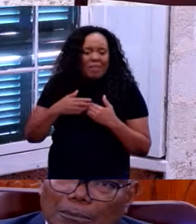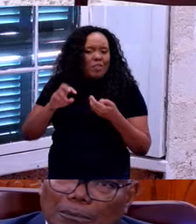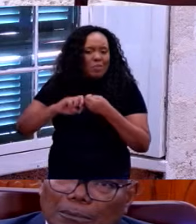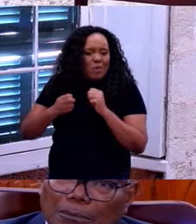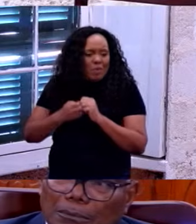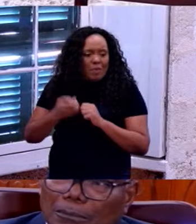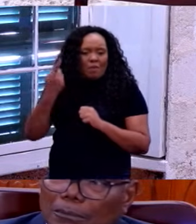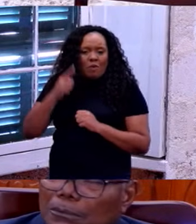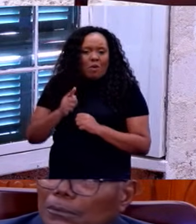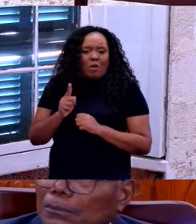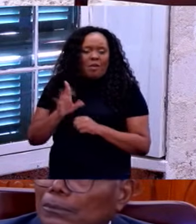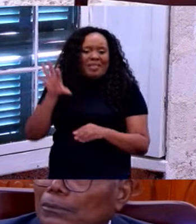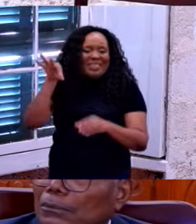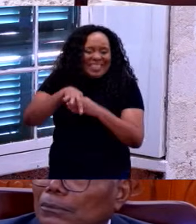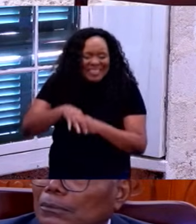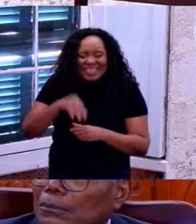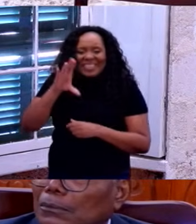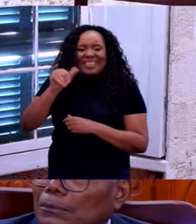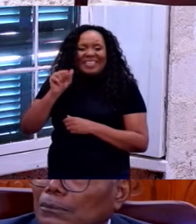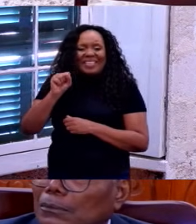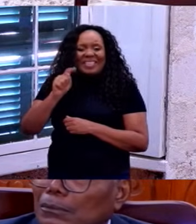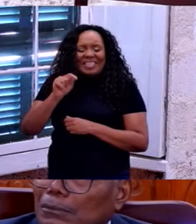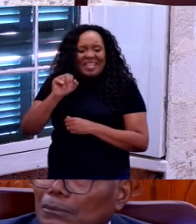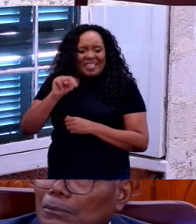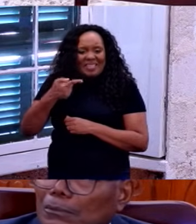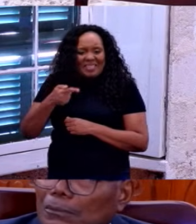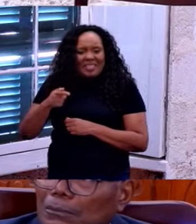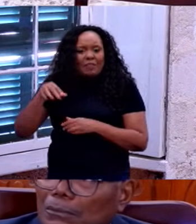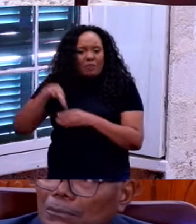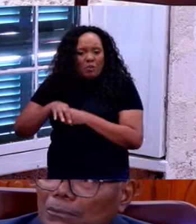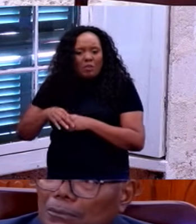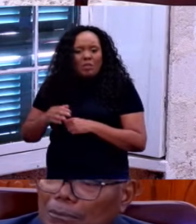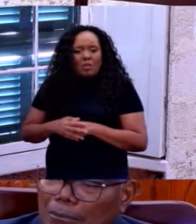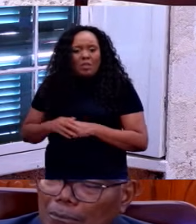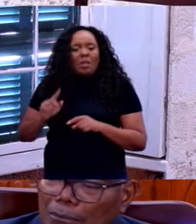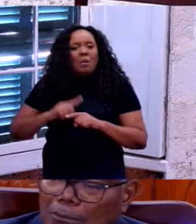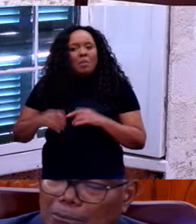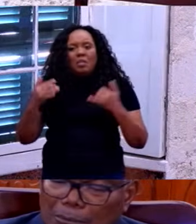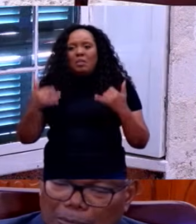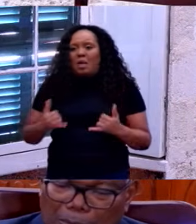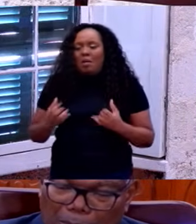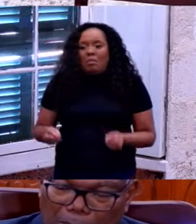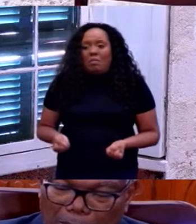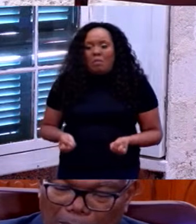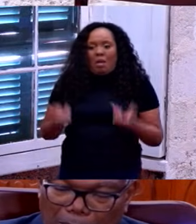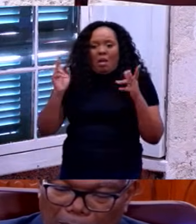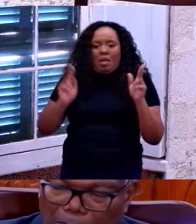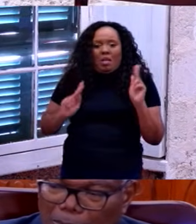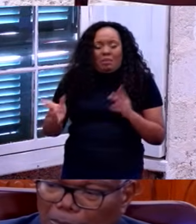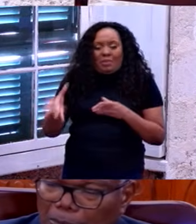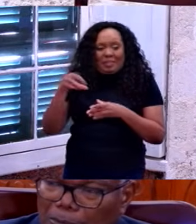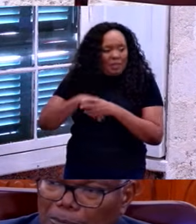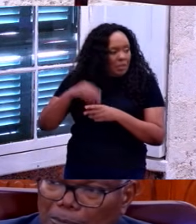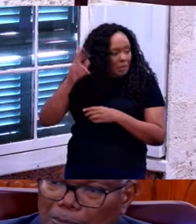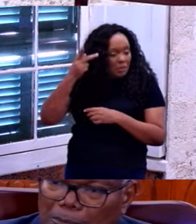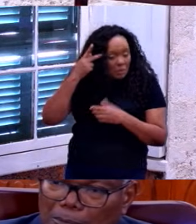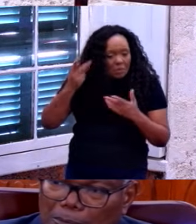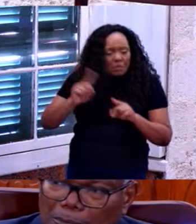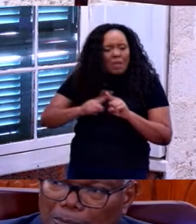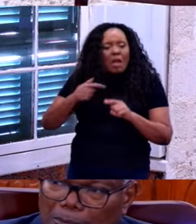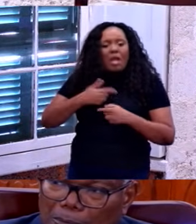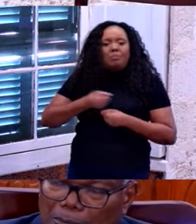to ask ourselves, what is the optimum size of our parliament? I have to confess